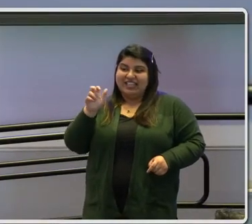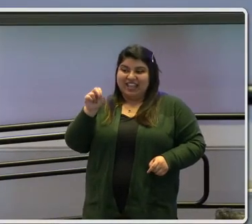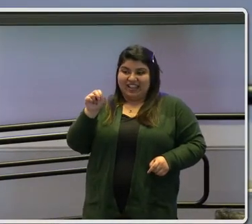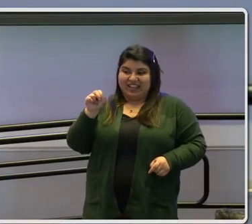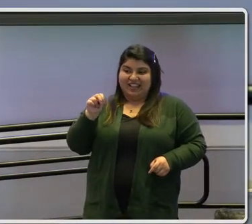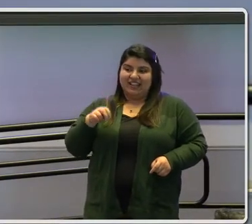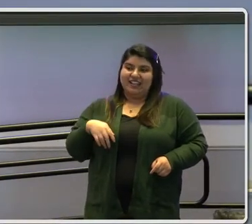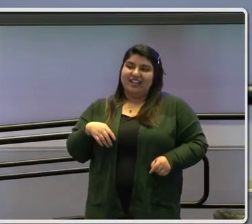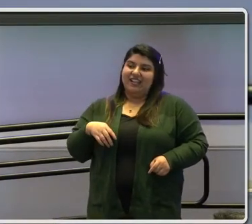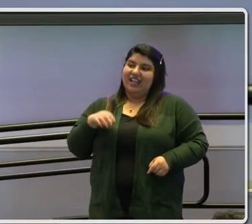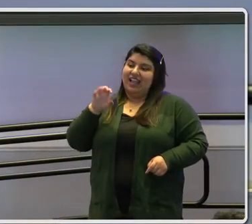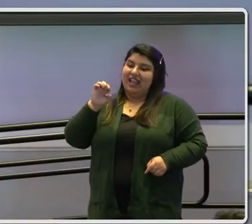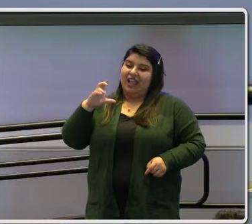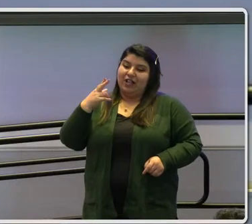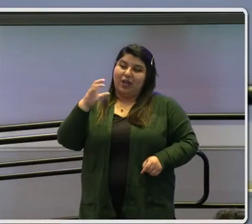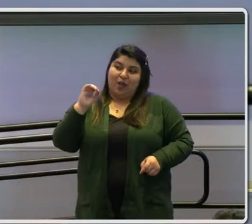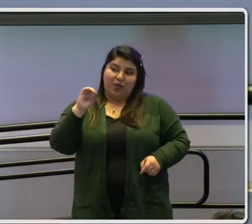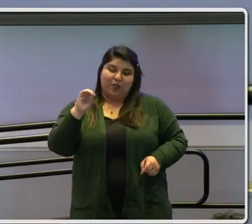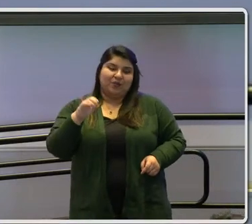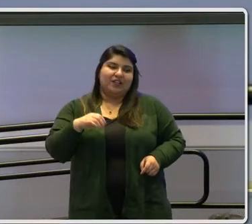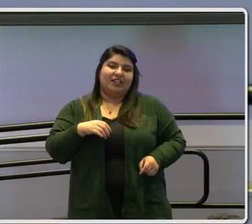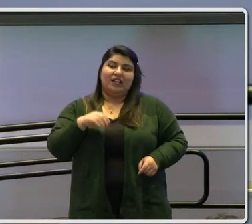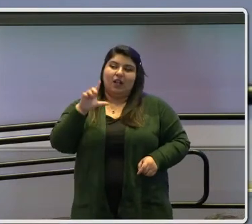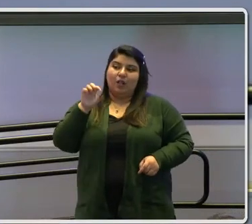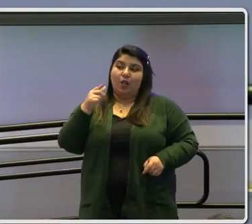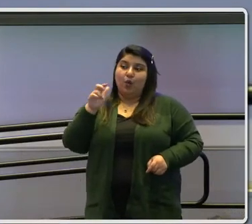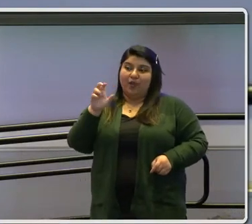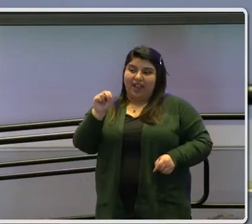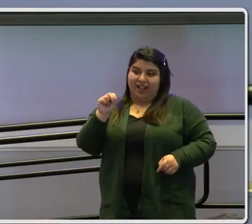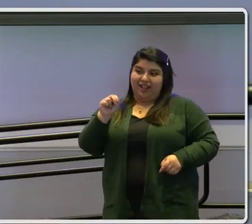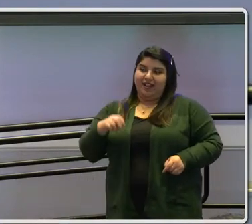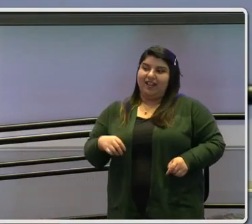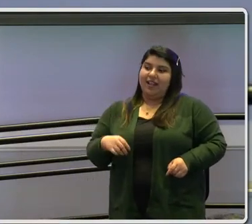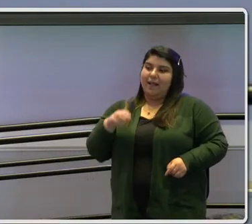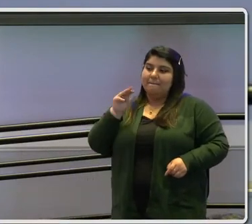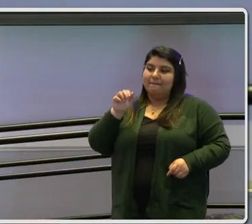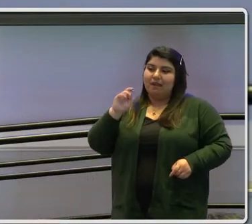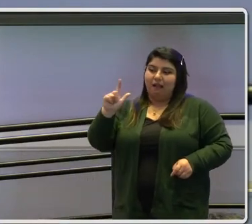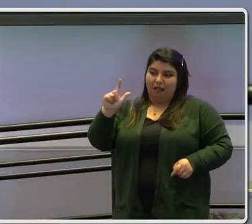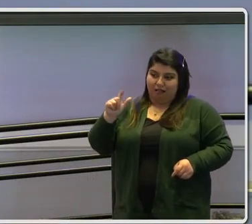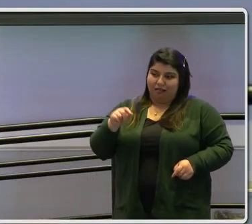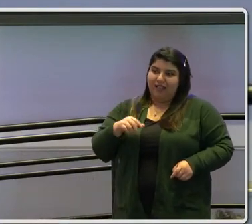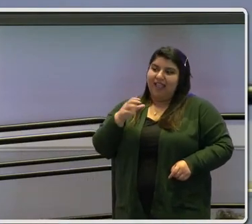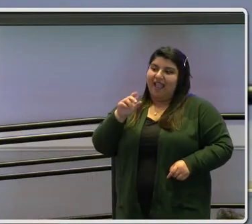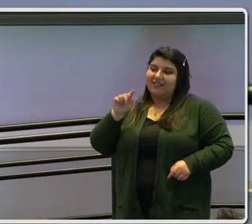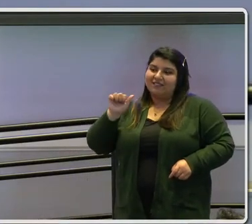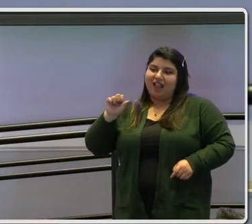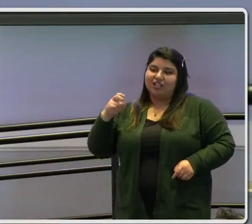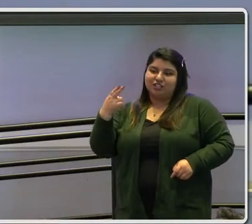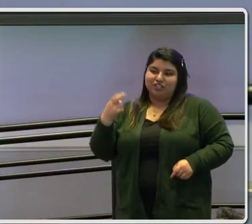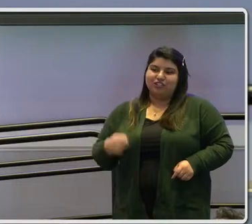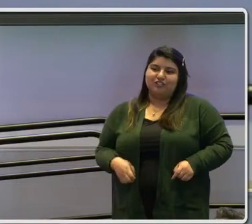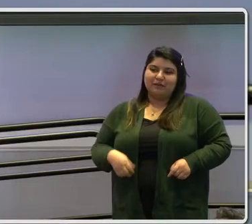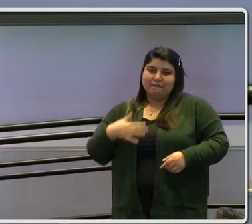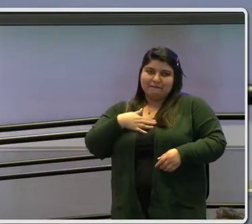Wang, Echo Hang, Logan Wells, Manal Khan, and Tosh Bue.